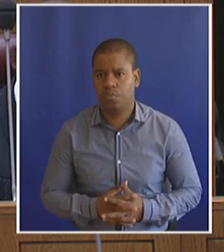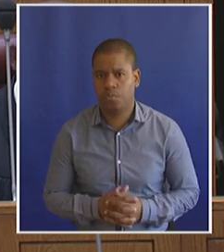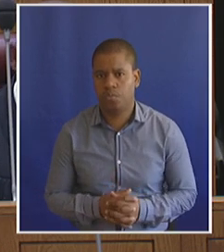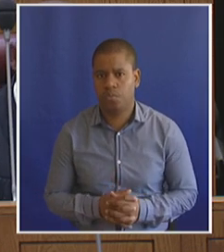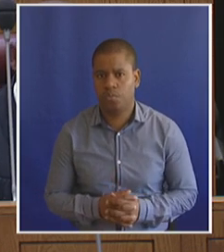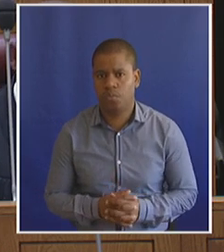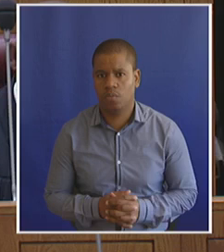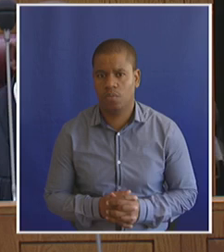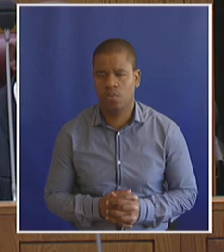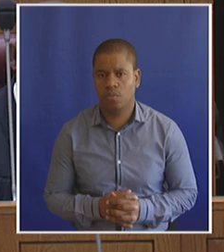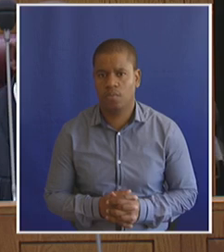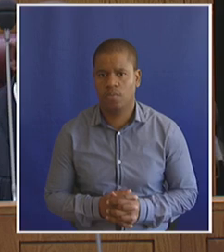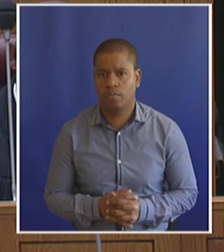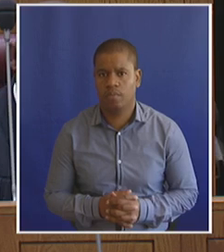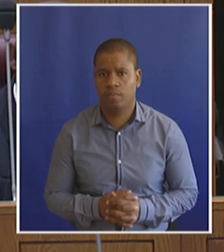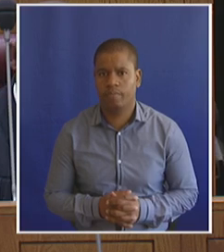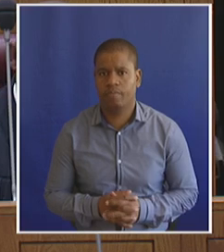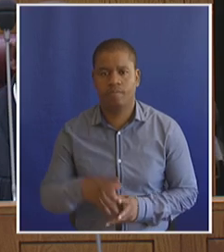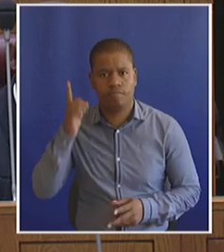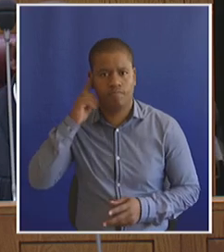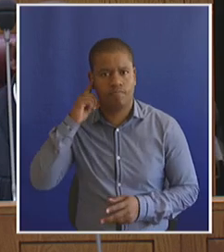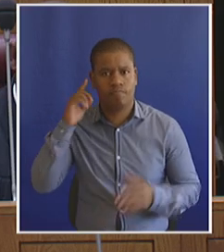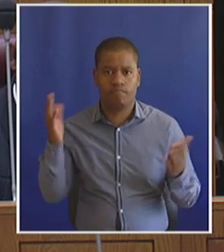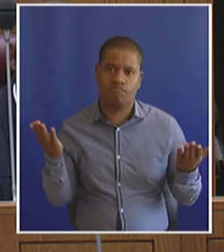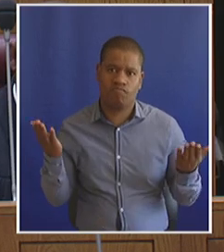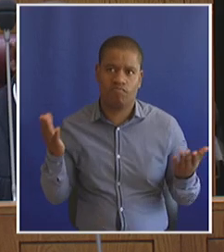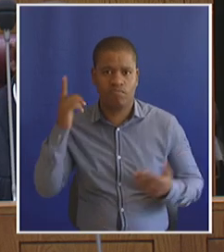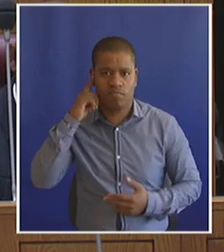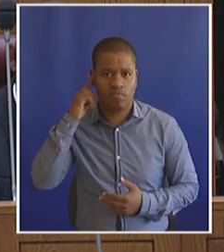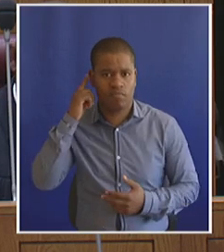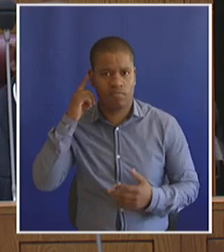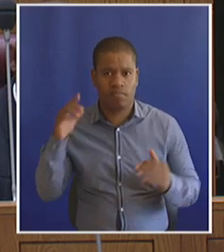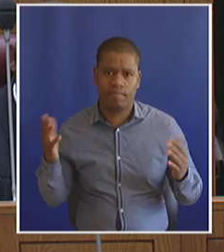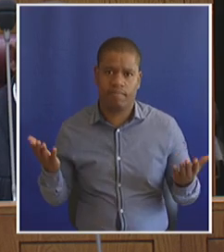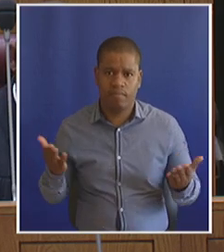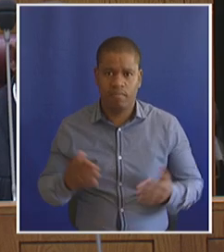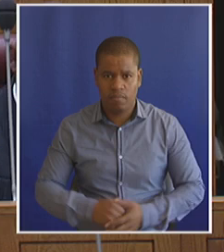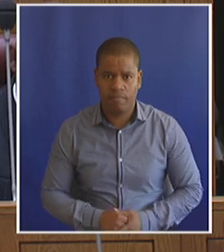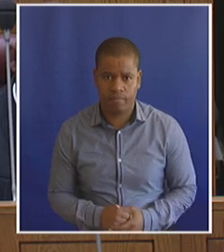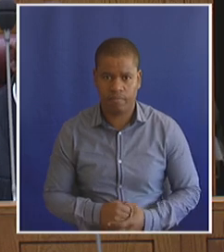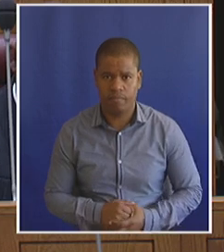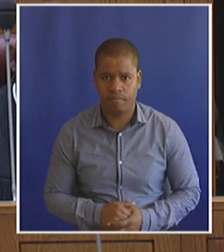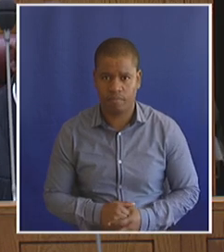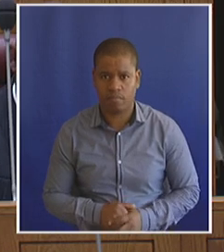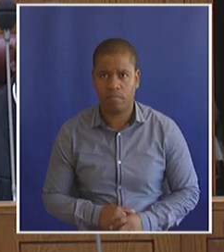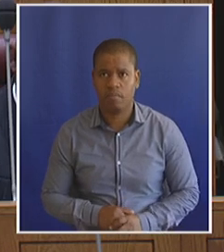present in the chamber to cast their provinces' votes. Are all heads of delegation present?